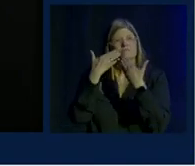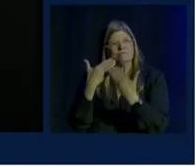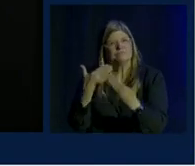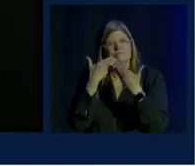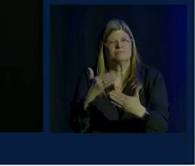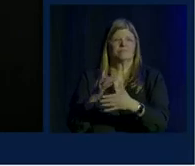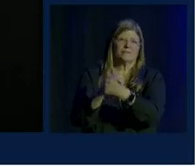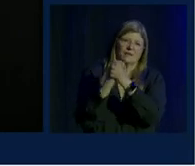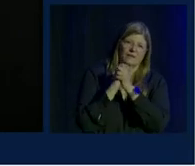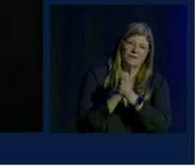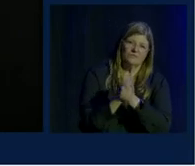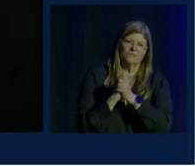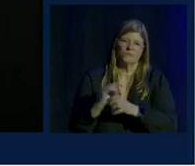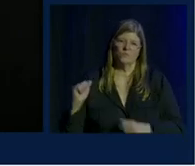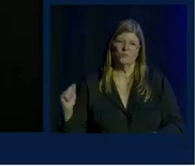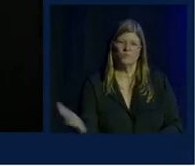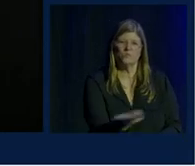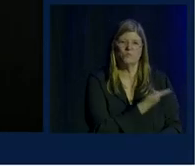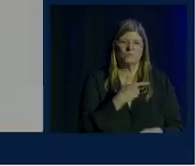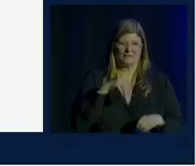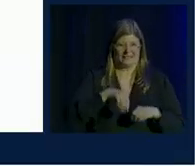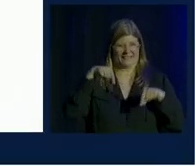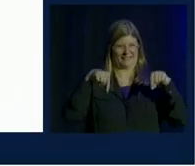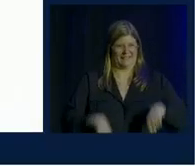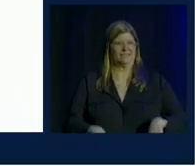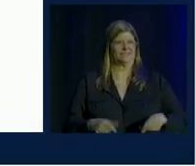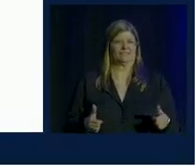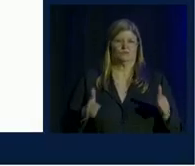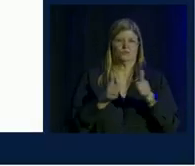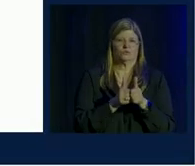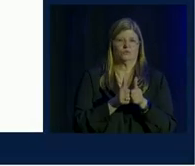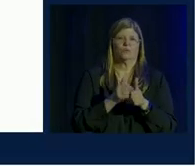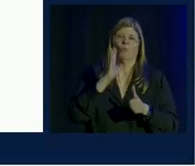this together and we'll get through this together.